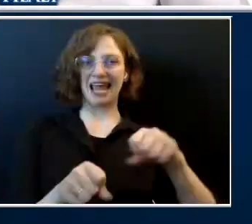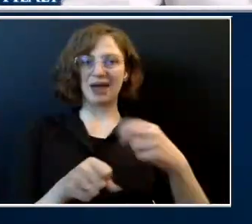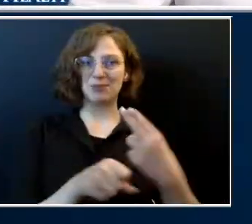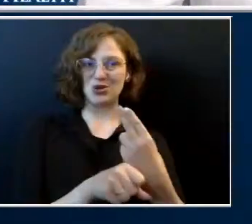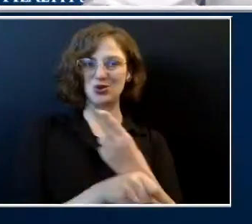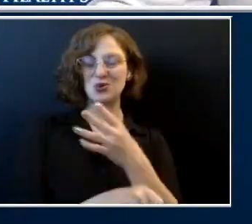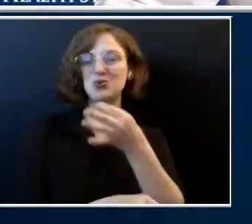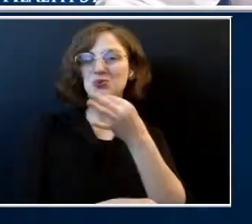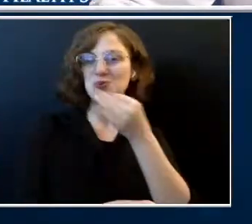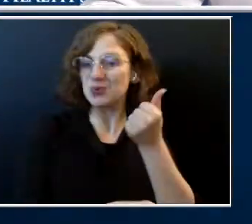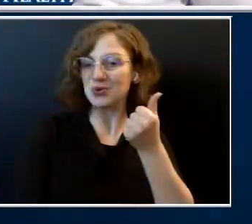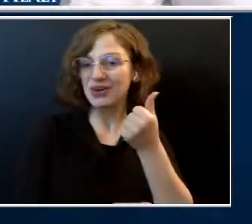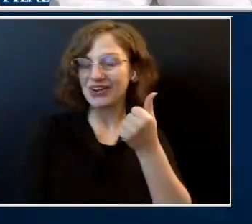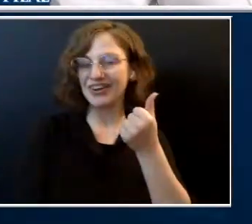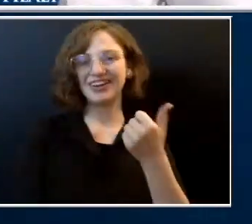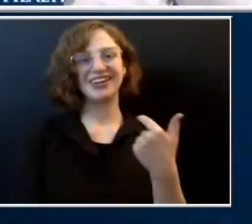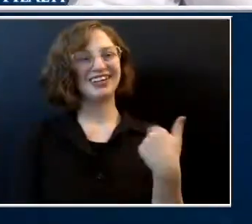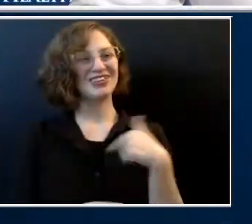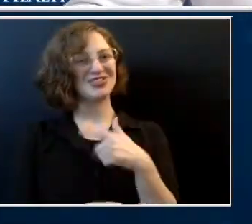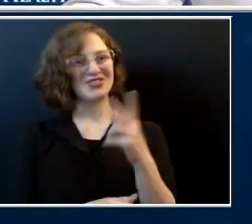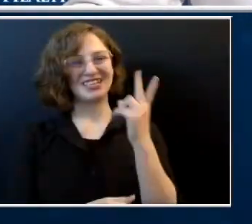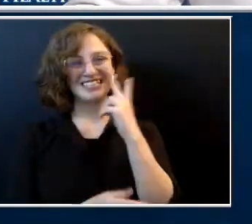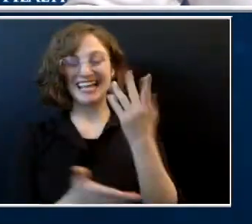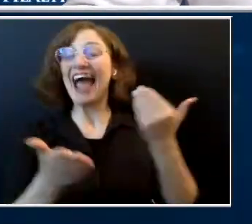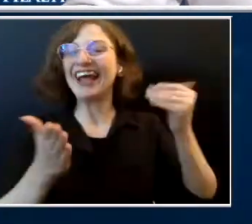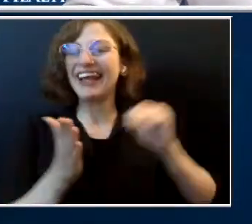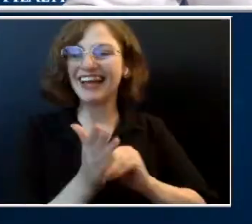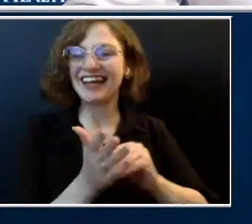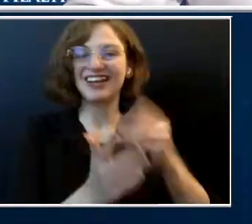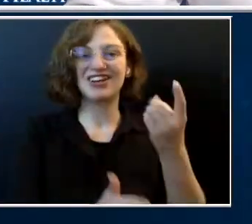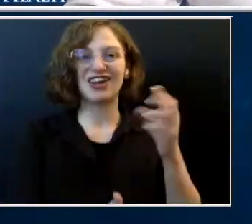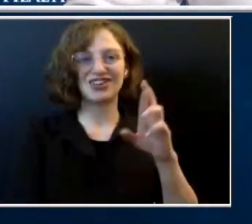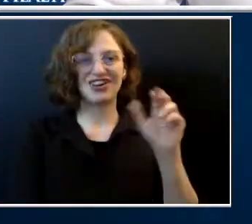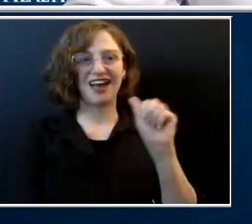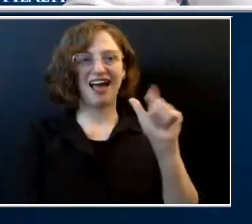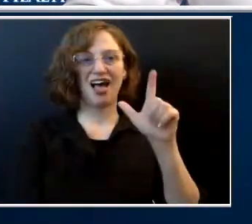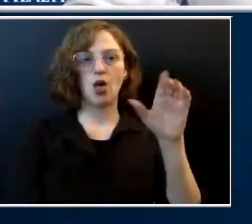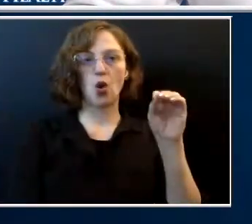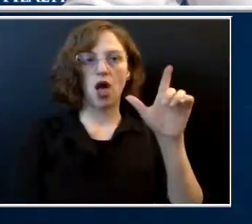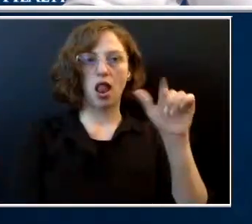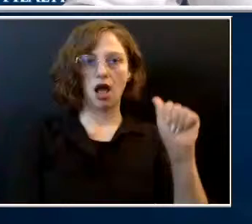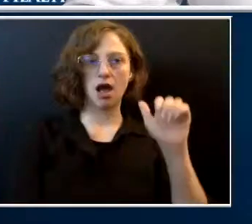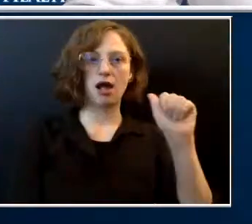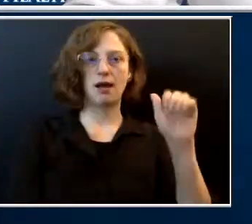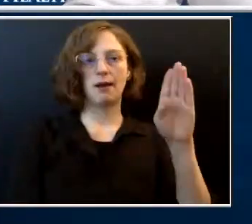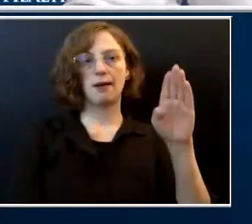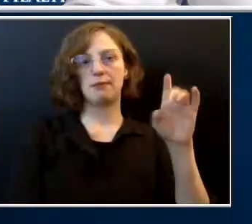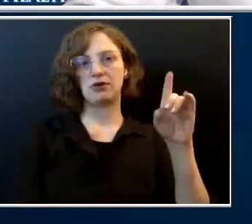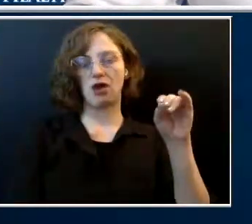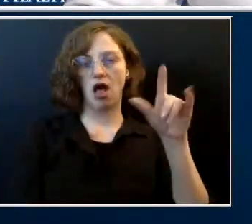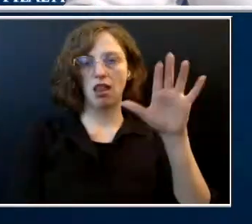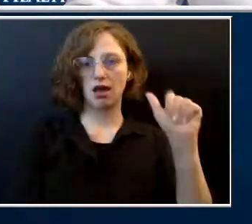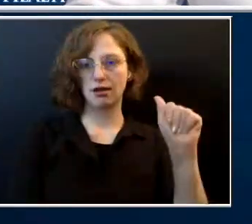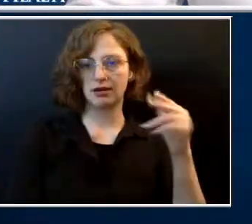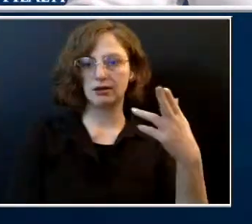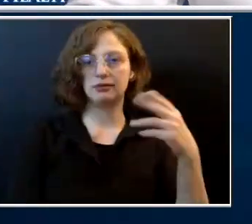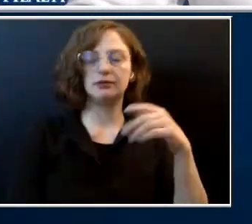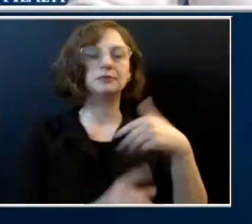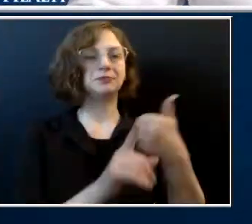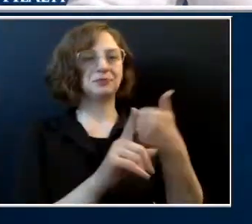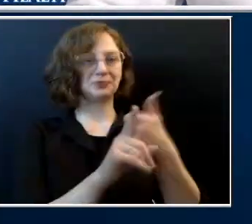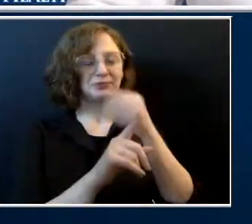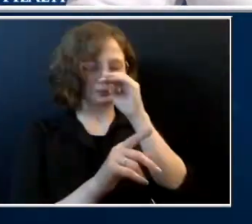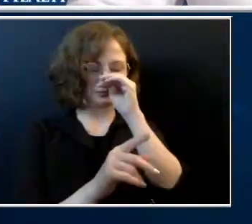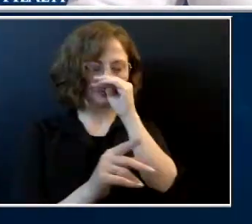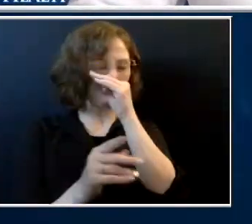our program. Thank you. Dr. Al-Ola Abdallah, a hematologist and an oncologist at the University of Kansas Cancer Center. He